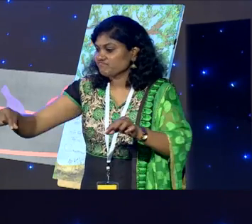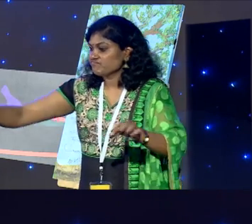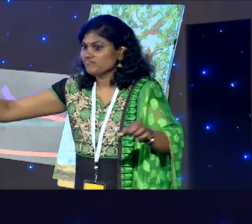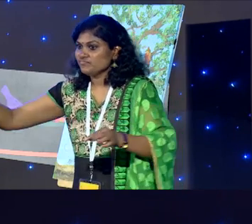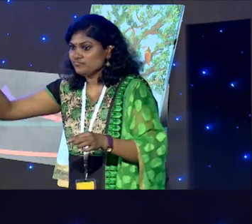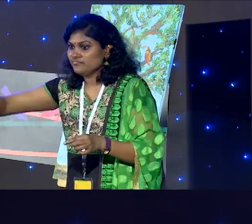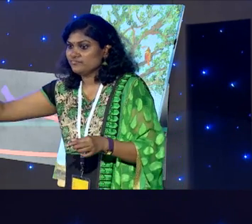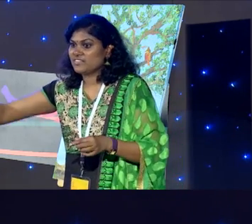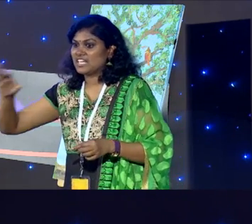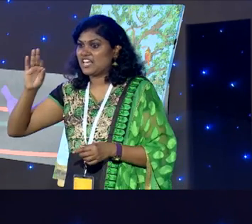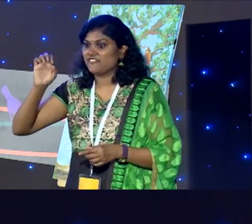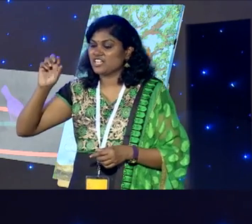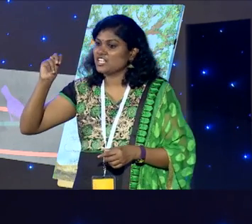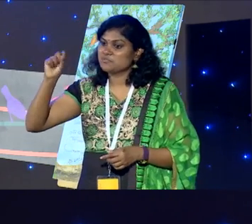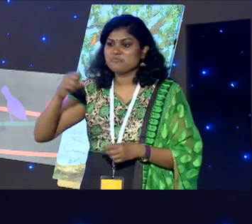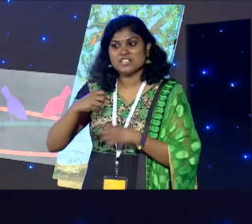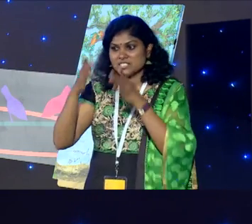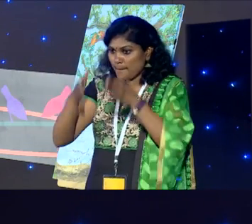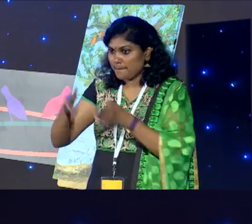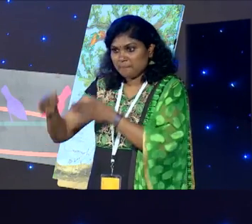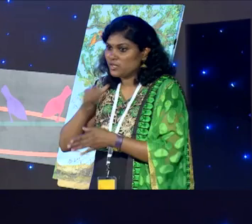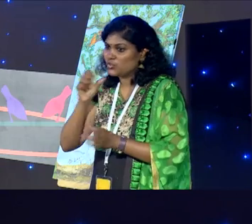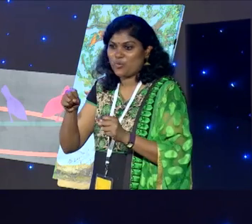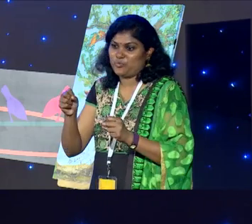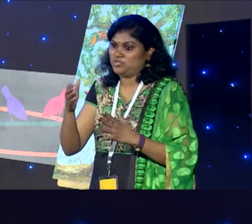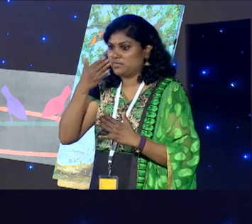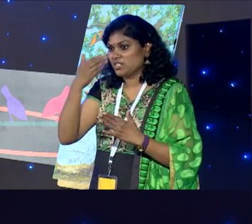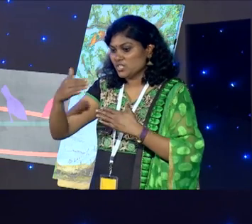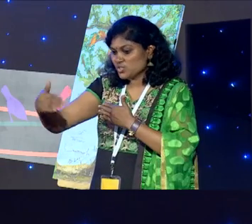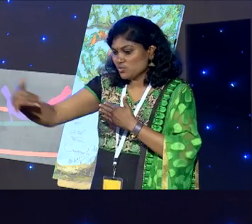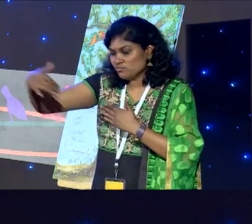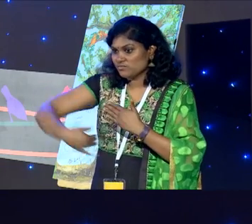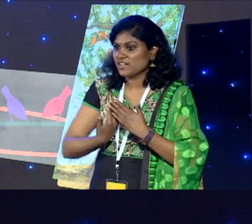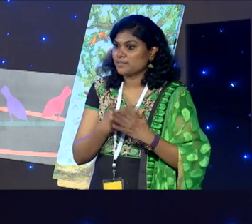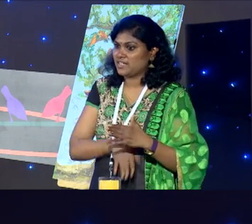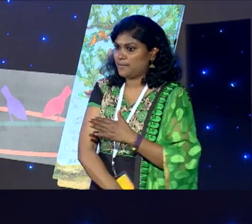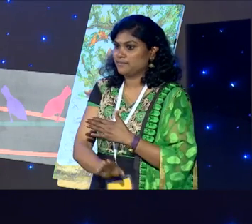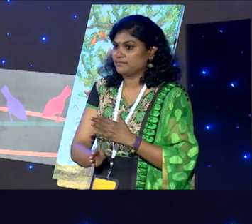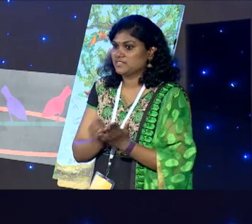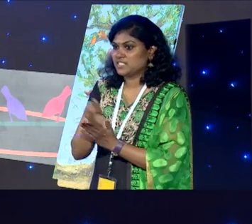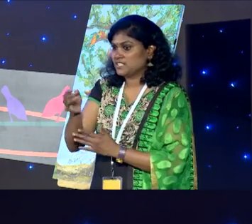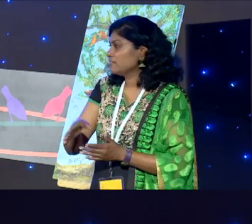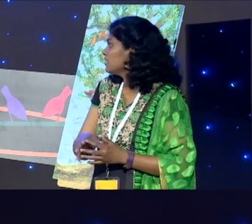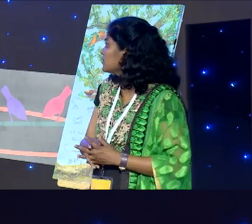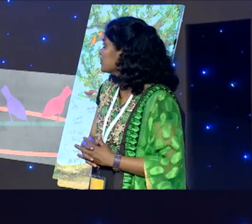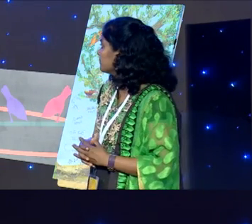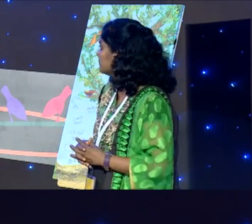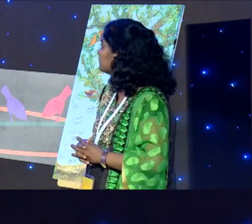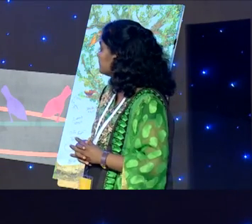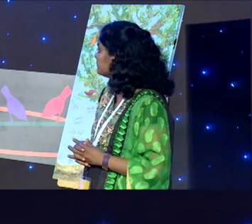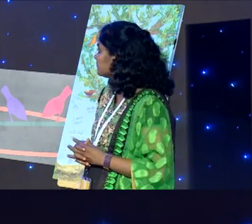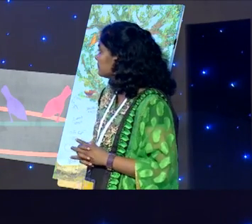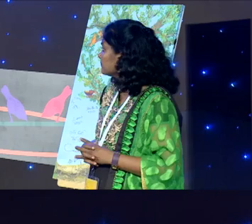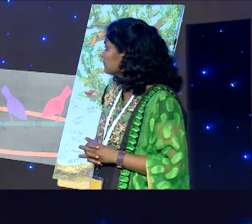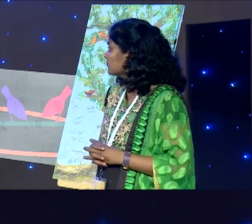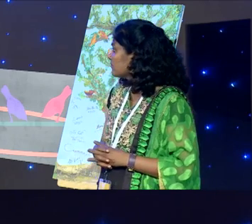their crop. So they suffer from malnutrition. Infant mortality rate is very high in